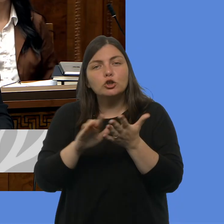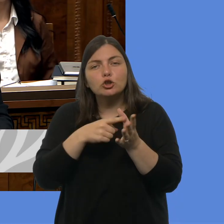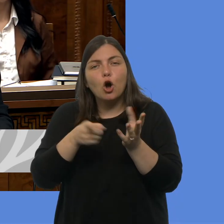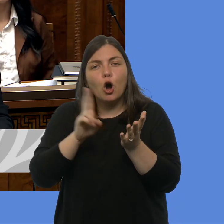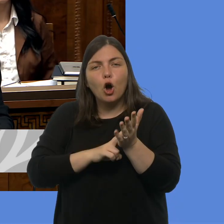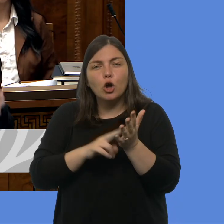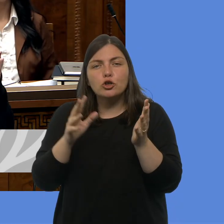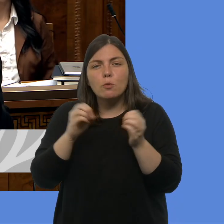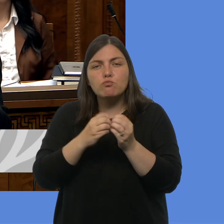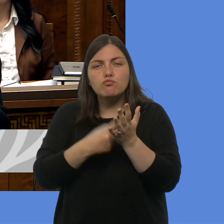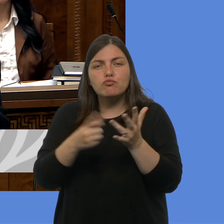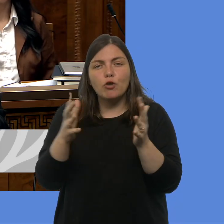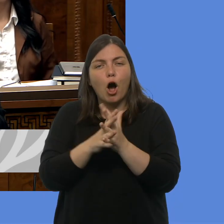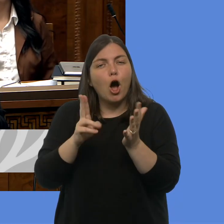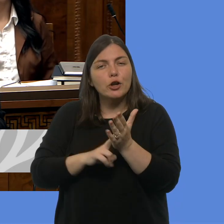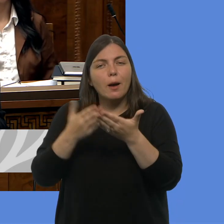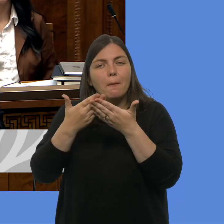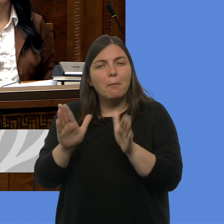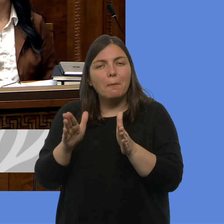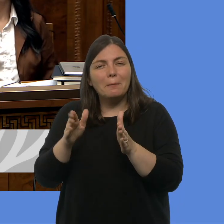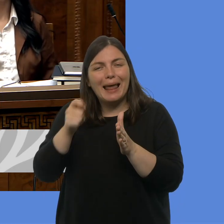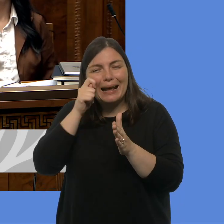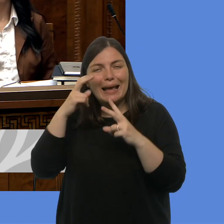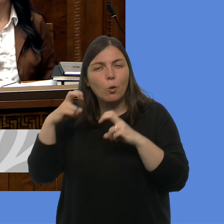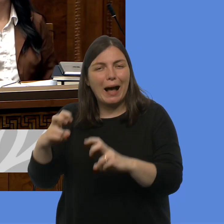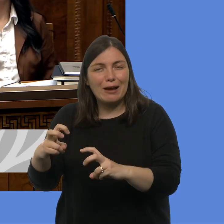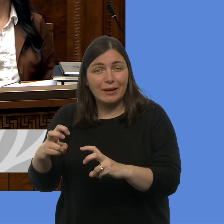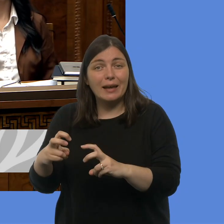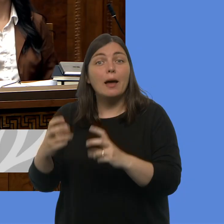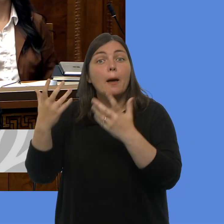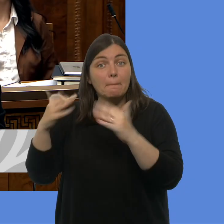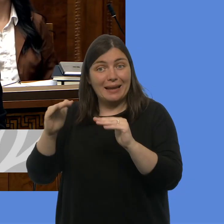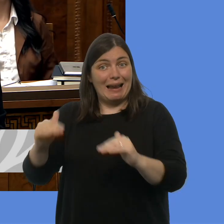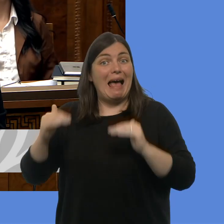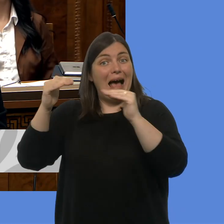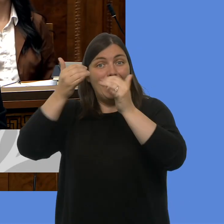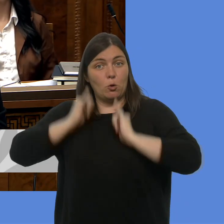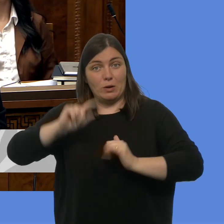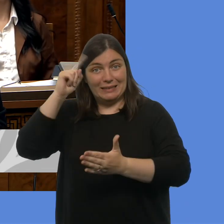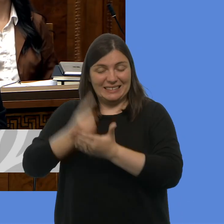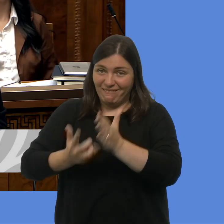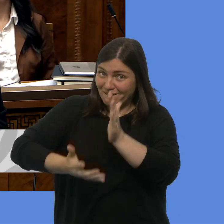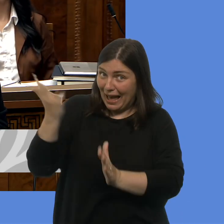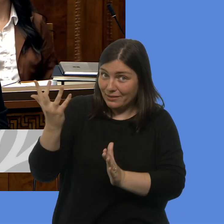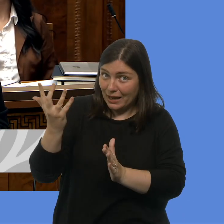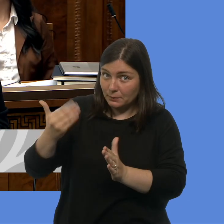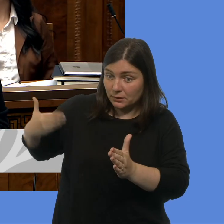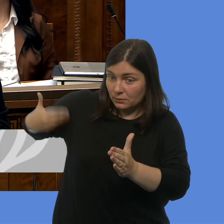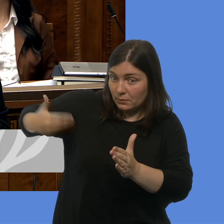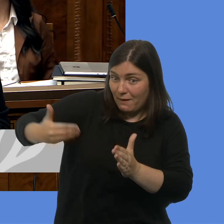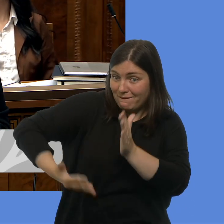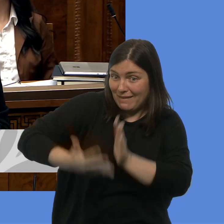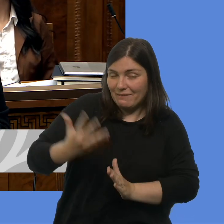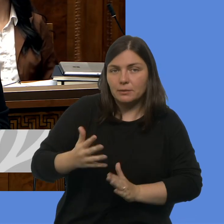The fact that High Court has ruled 5 times that there must be a public inquiry, and yet the British government seem to be deaf